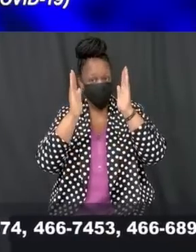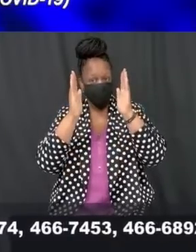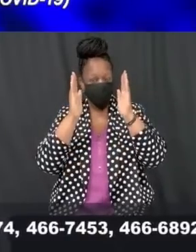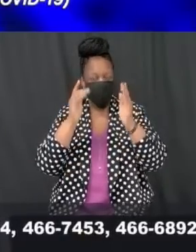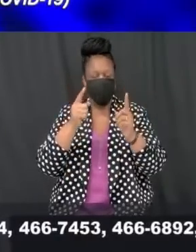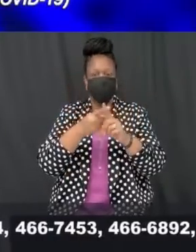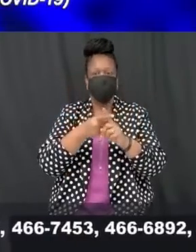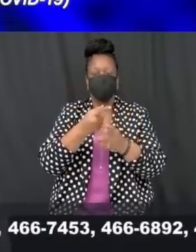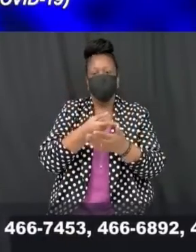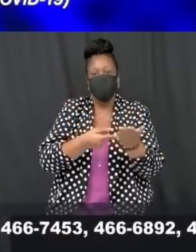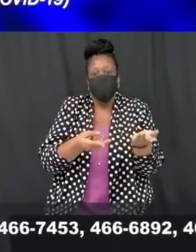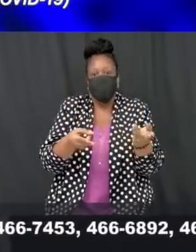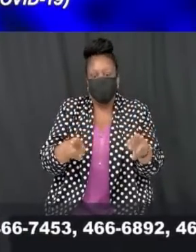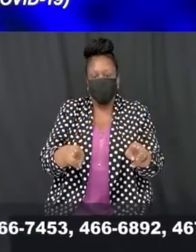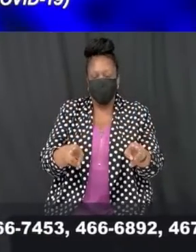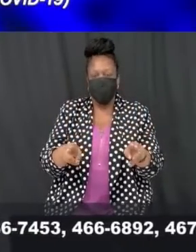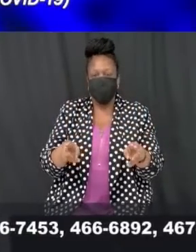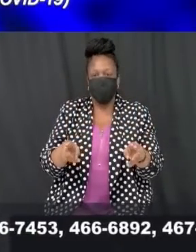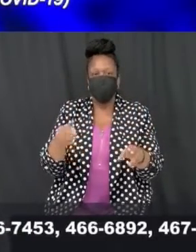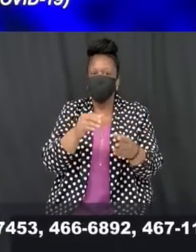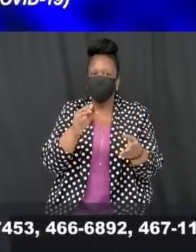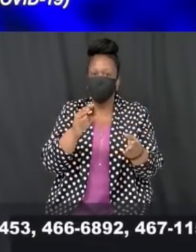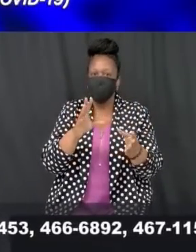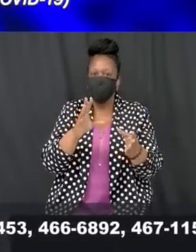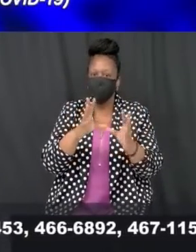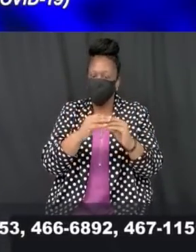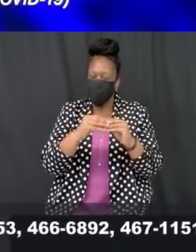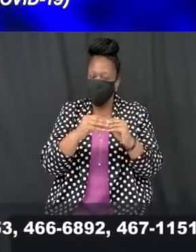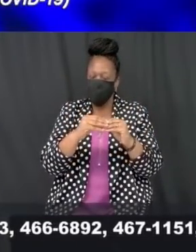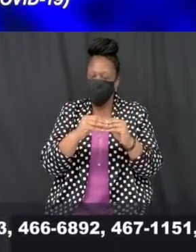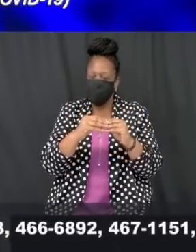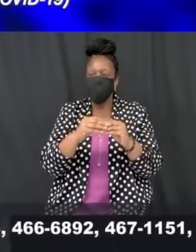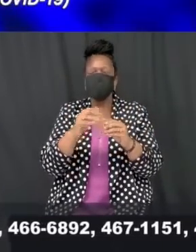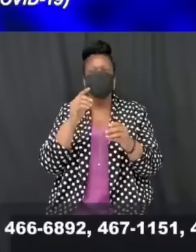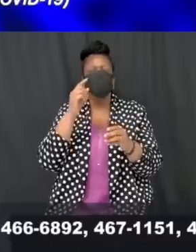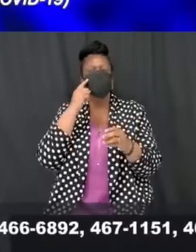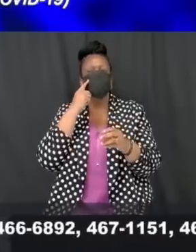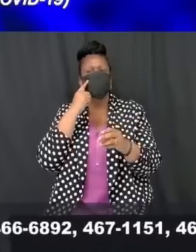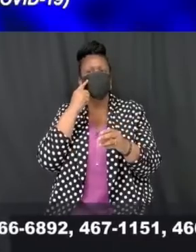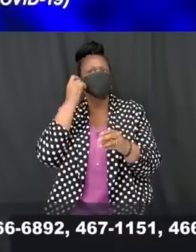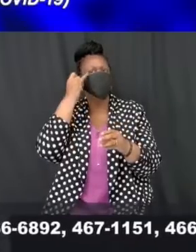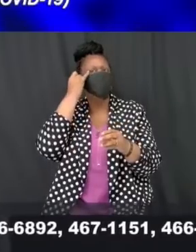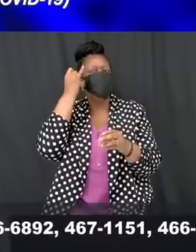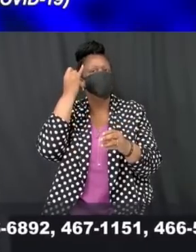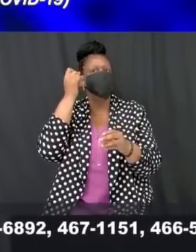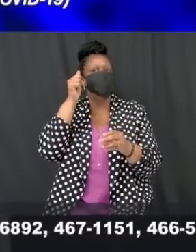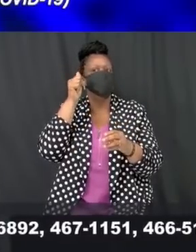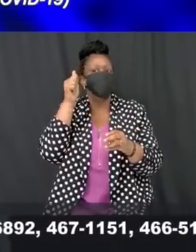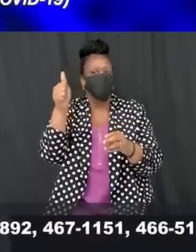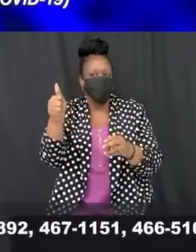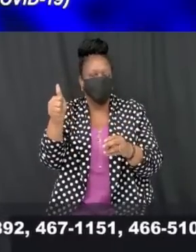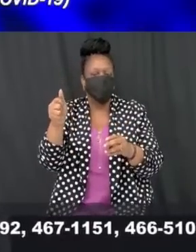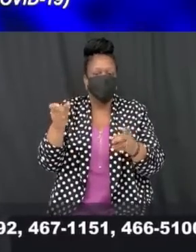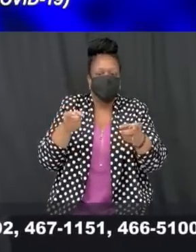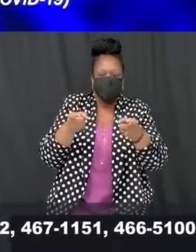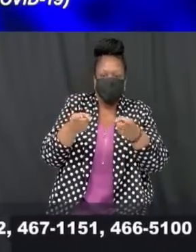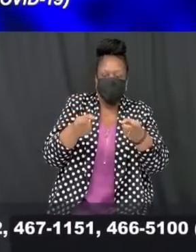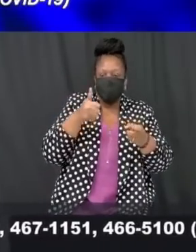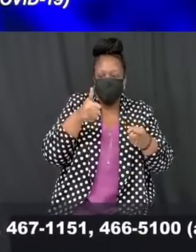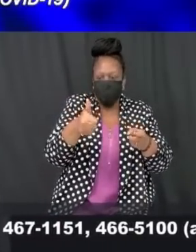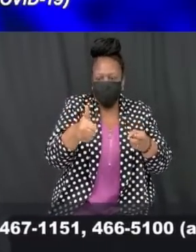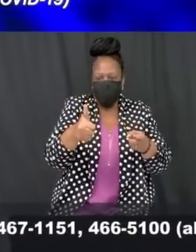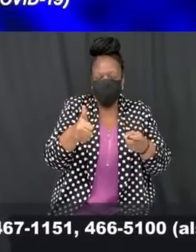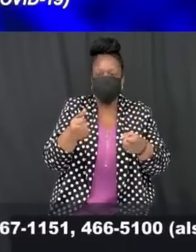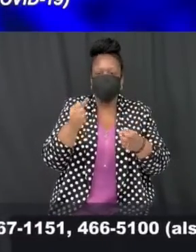is happening at these briefings. You can manage yourself in a way that would